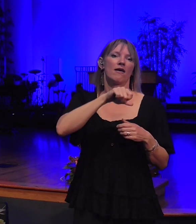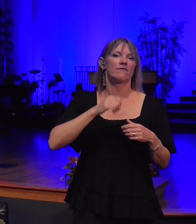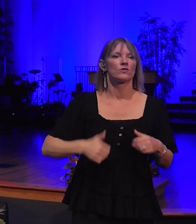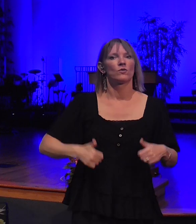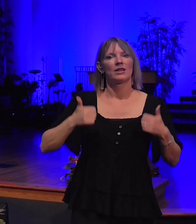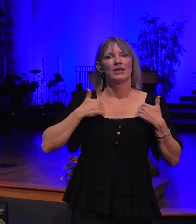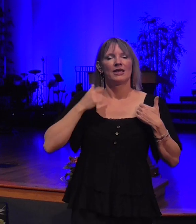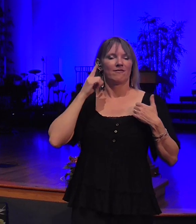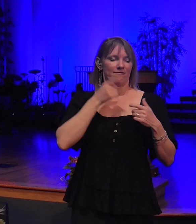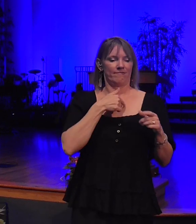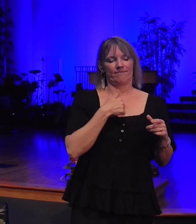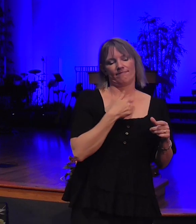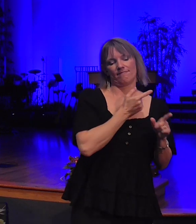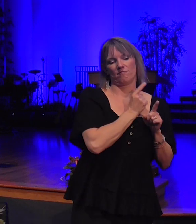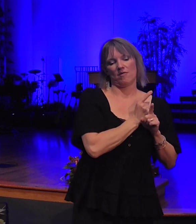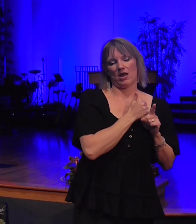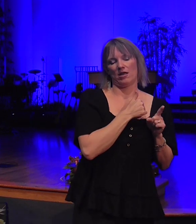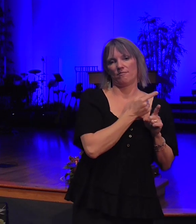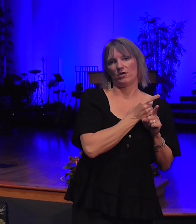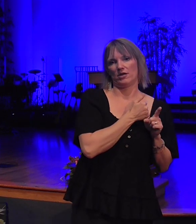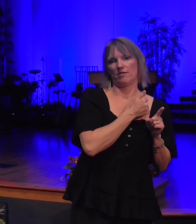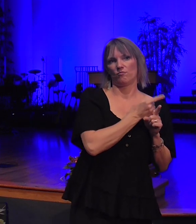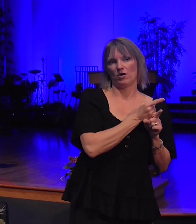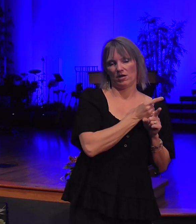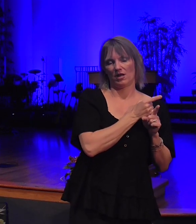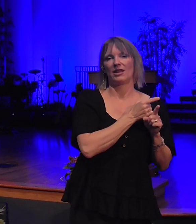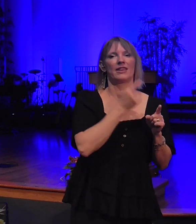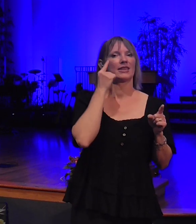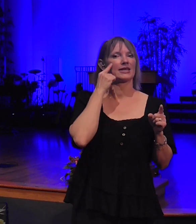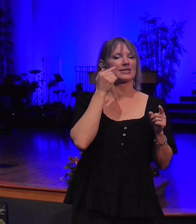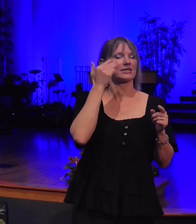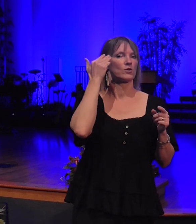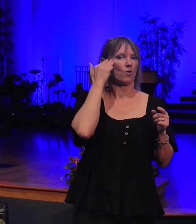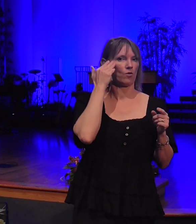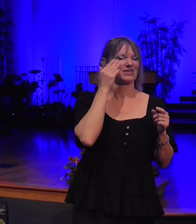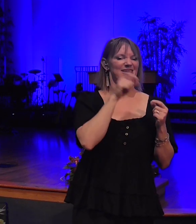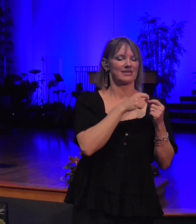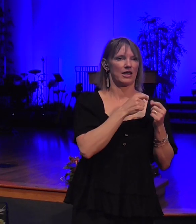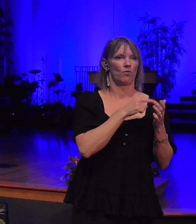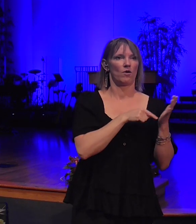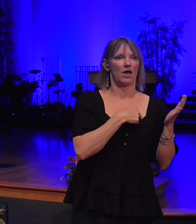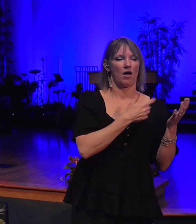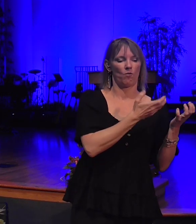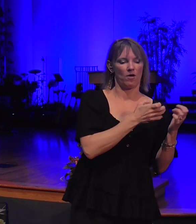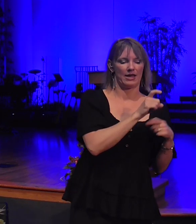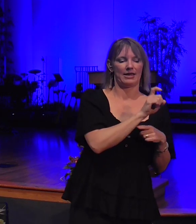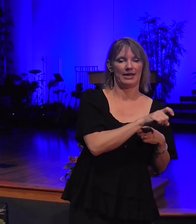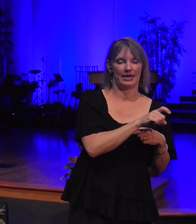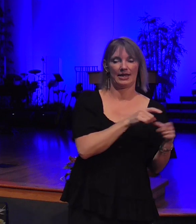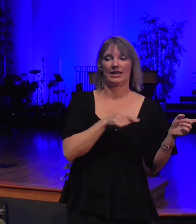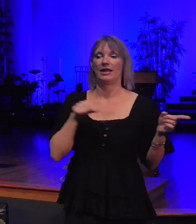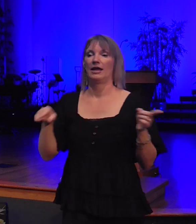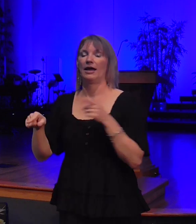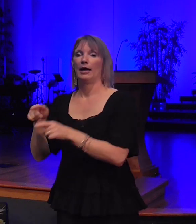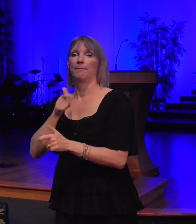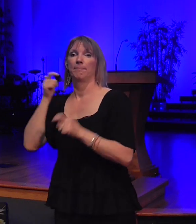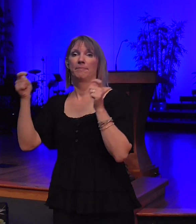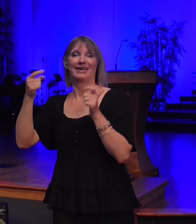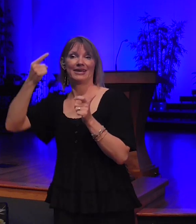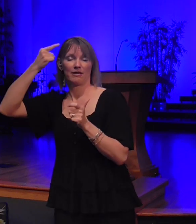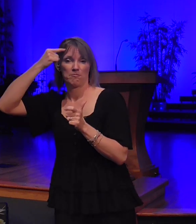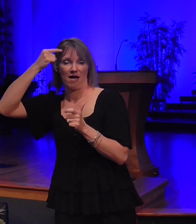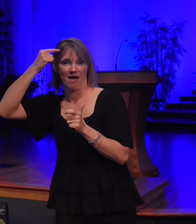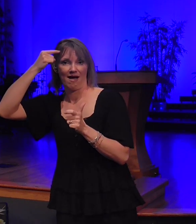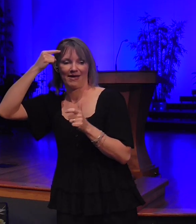right. And it thinks it knows exactly what I want and what I need. And so the big mind that little